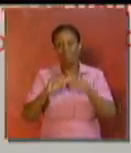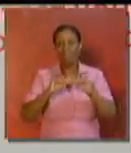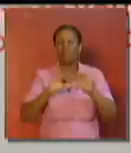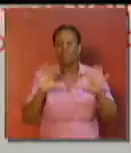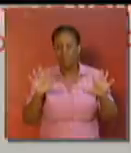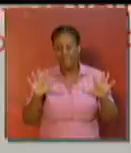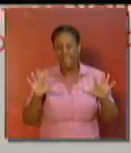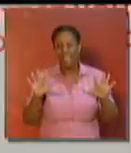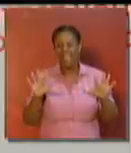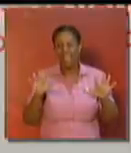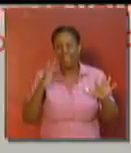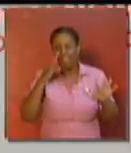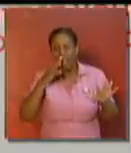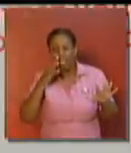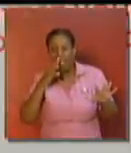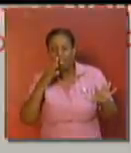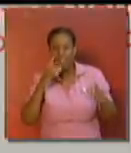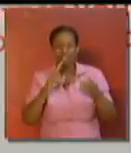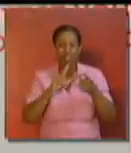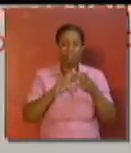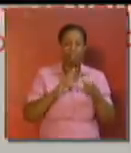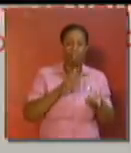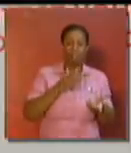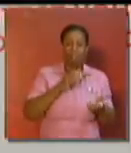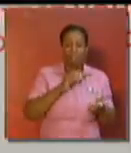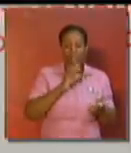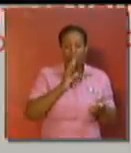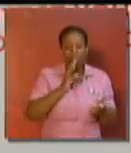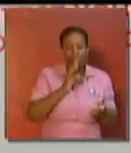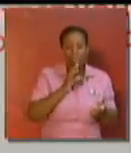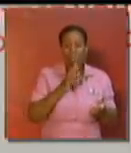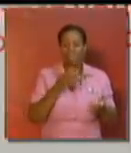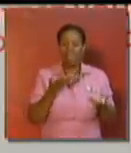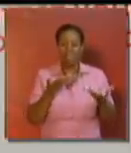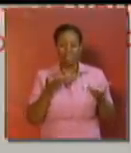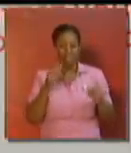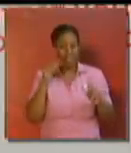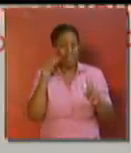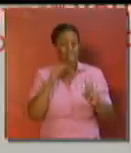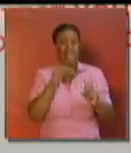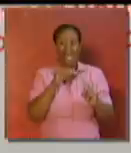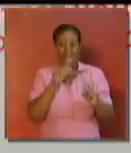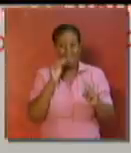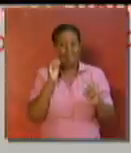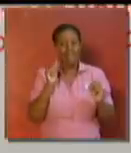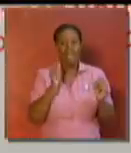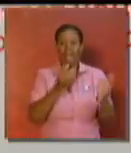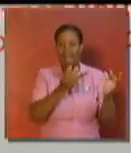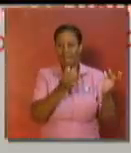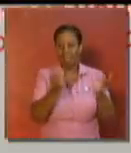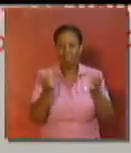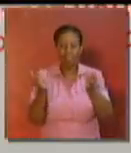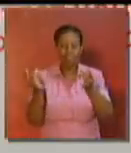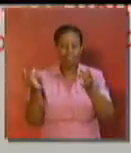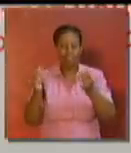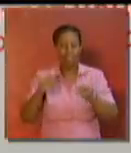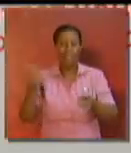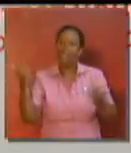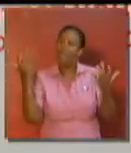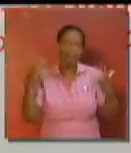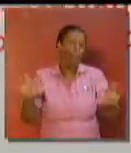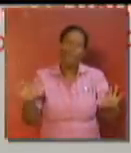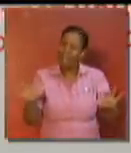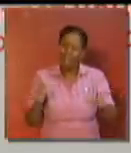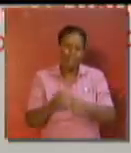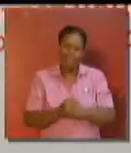the contamination of surfaces and the contamination of the air in the household. So all of those risk reductions help